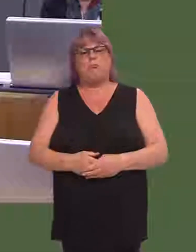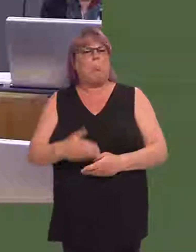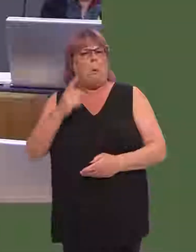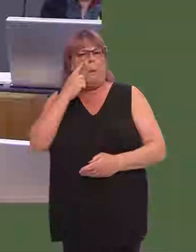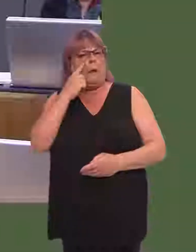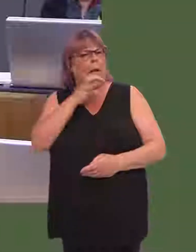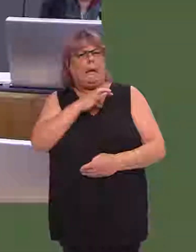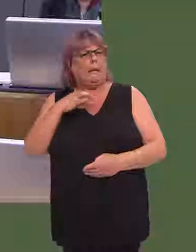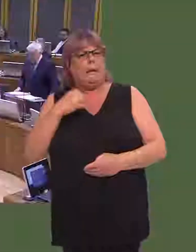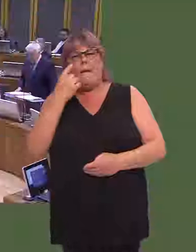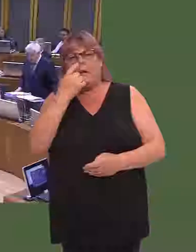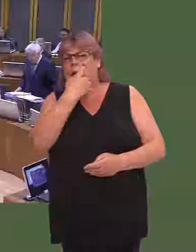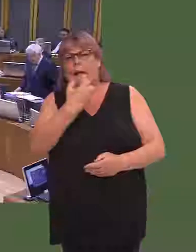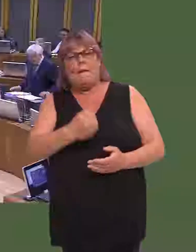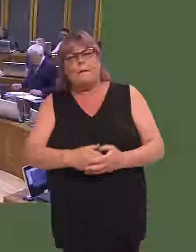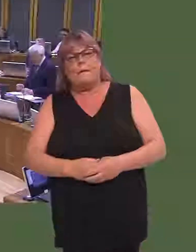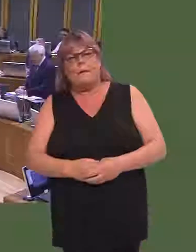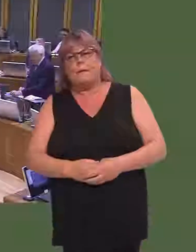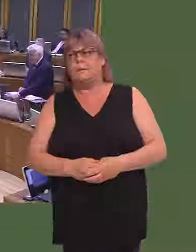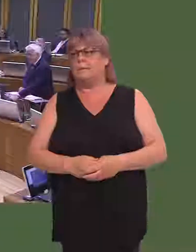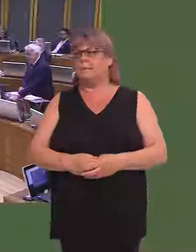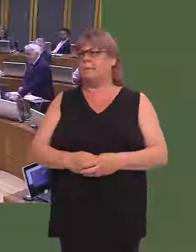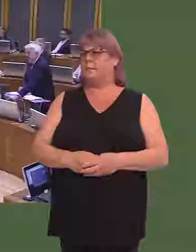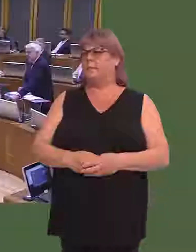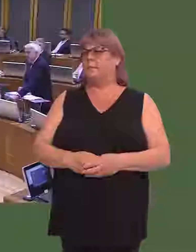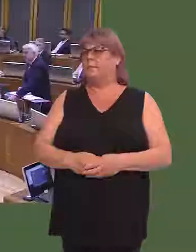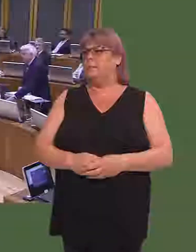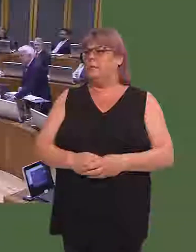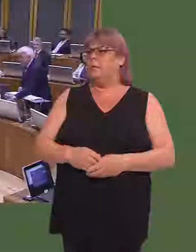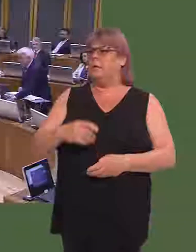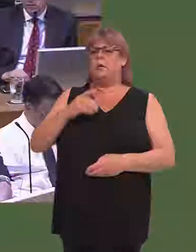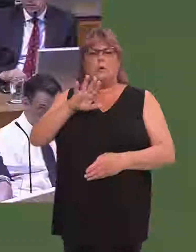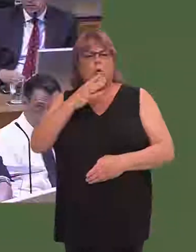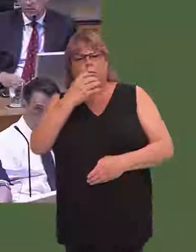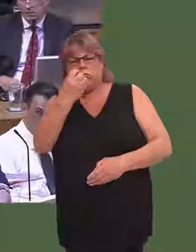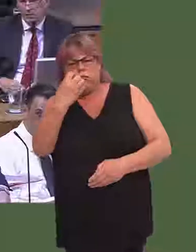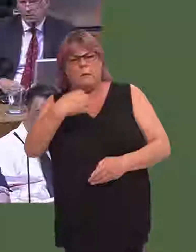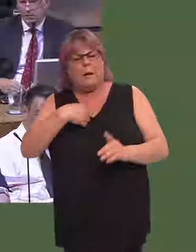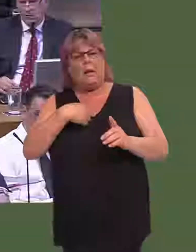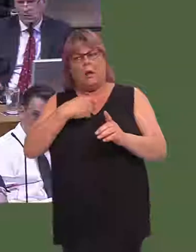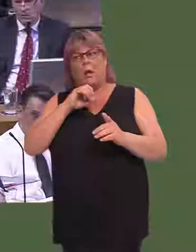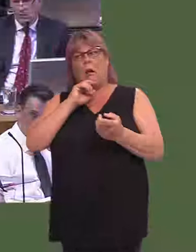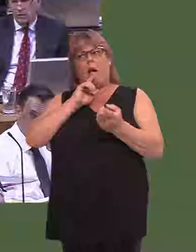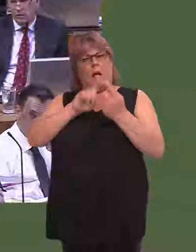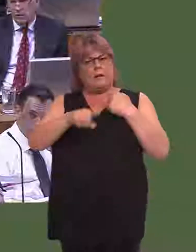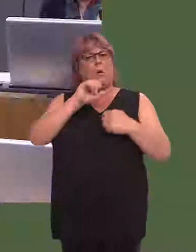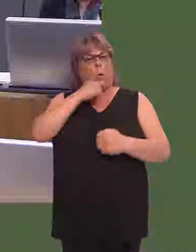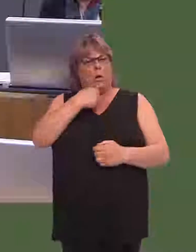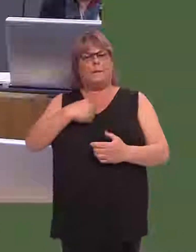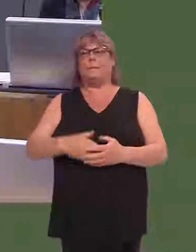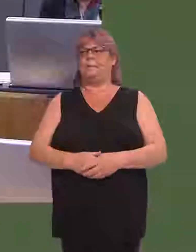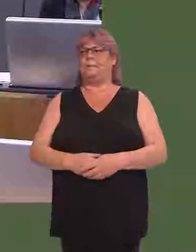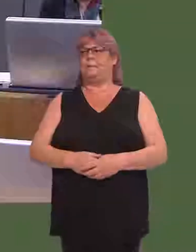reality, I don't see any clinical evidence for it. There are the issues. Well, there's no point shouting if you ask the question. I'll answer the question for you